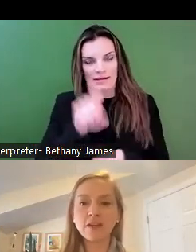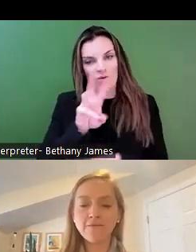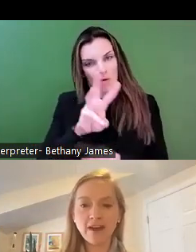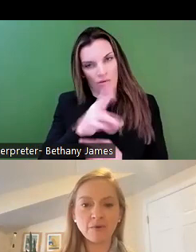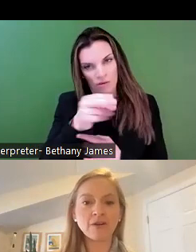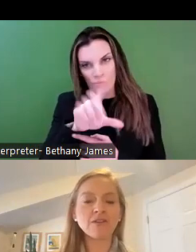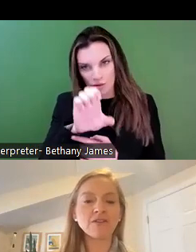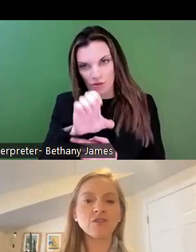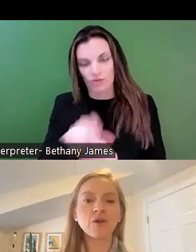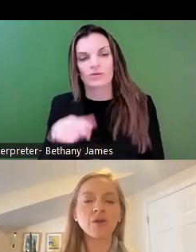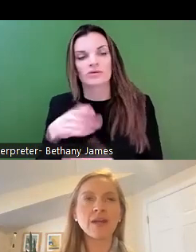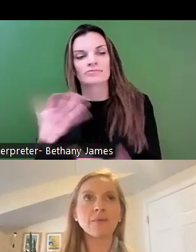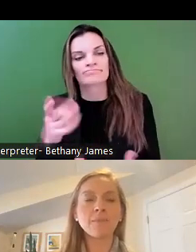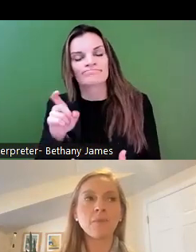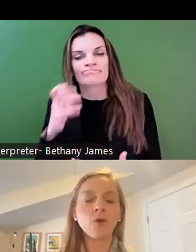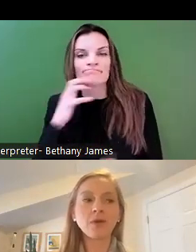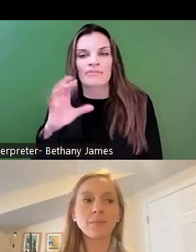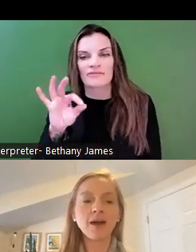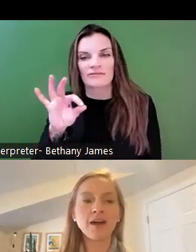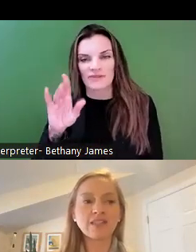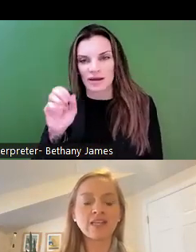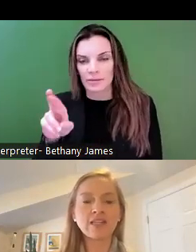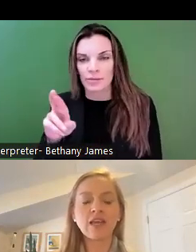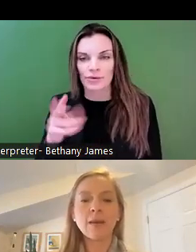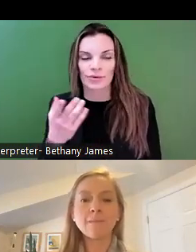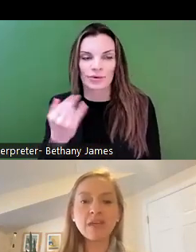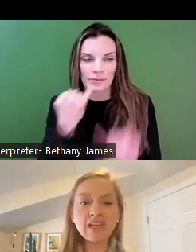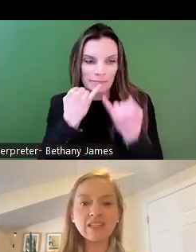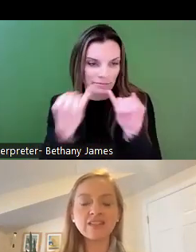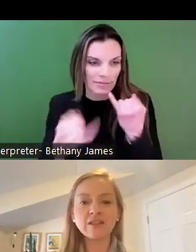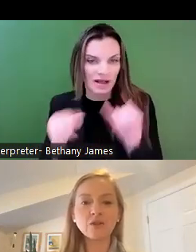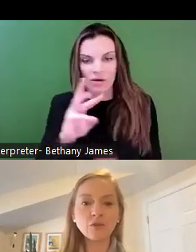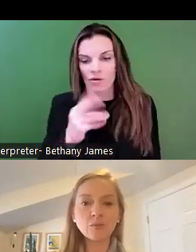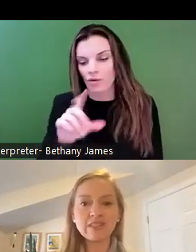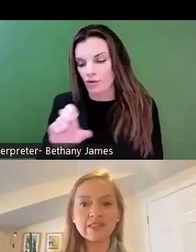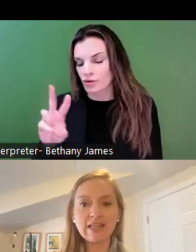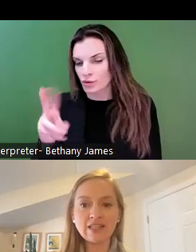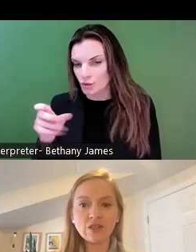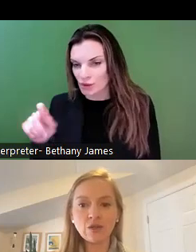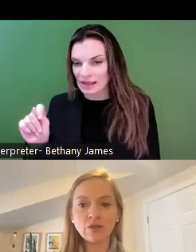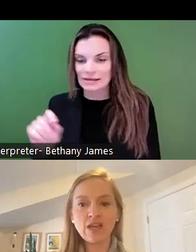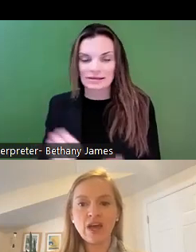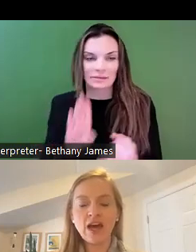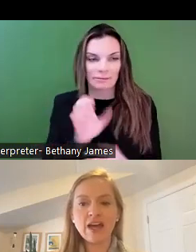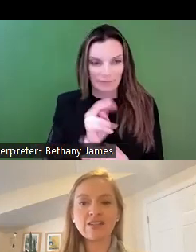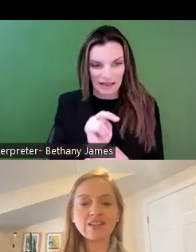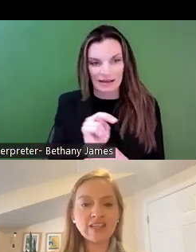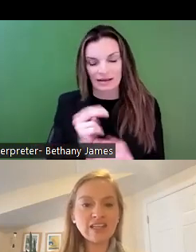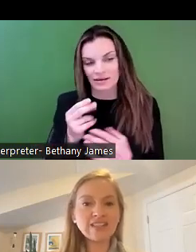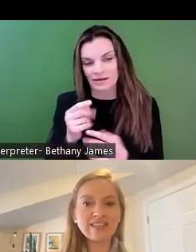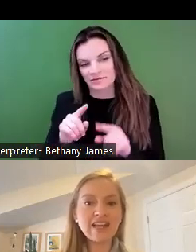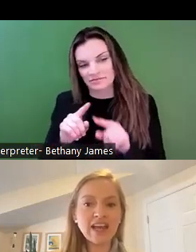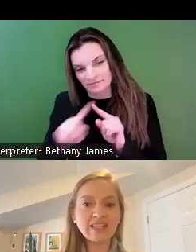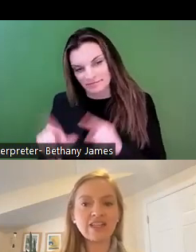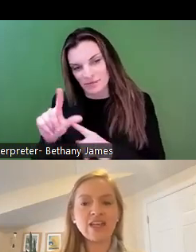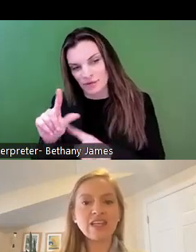things with a lot of fiber. So again, like whole wheat pastas, beans, legumes, lentils,